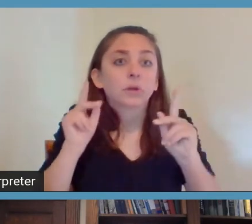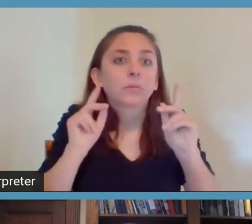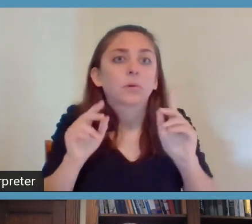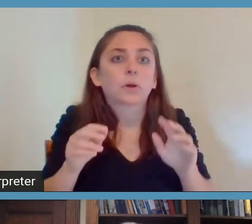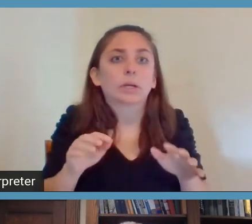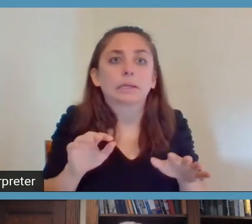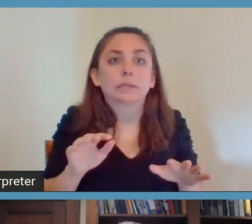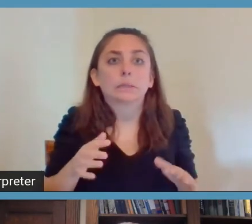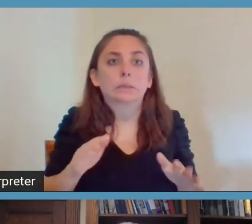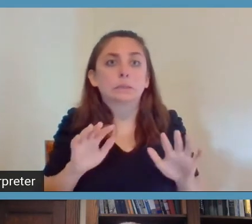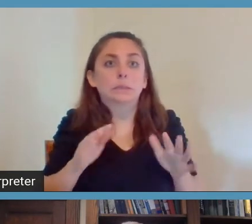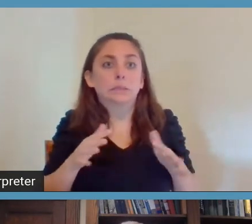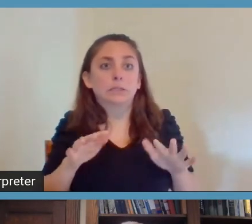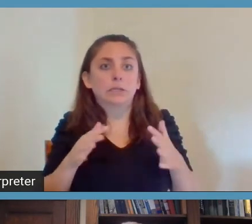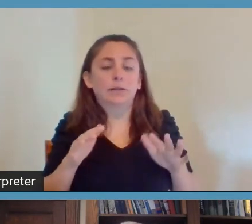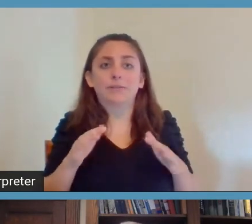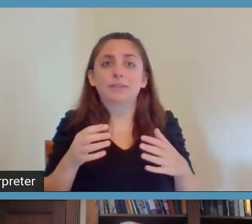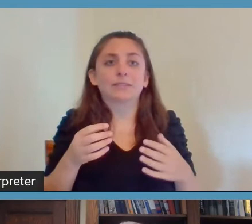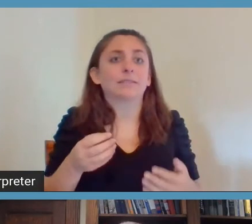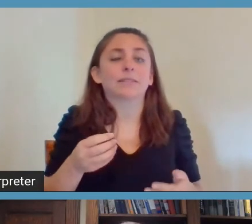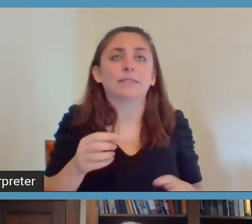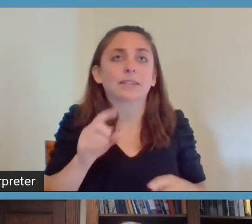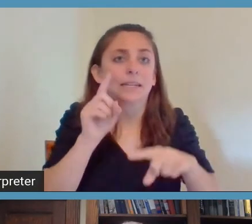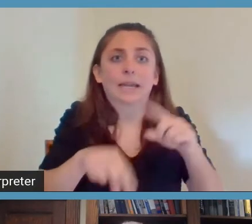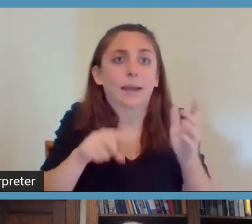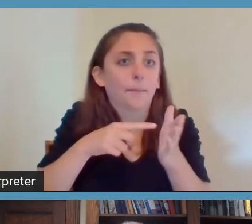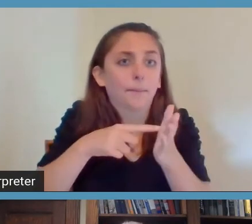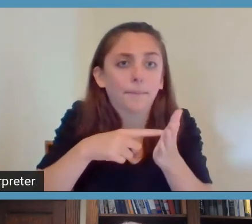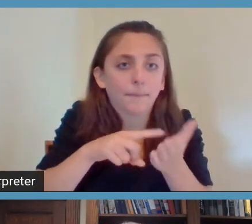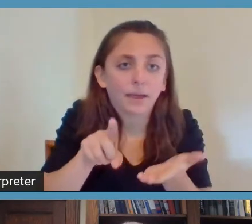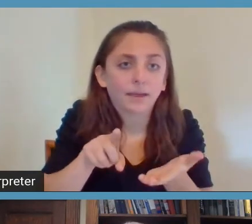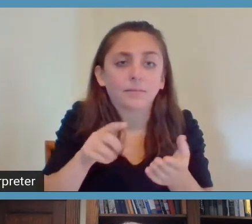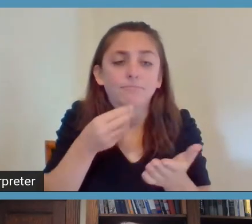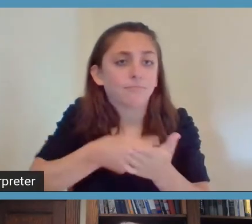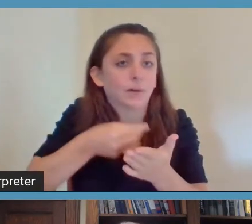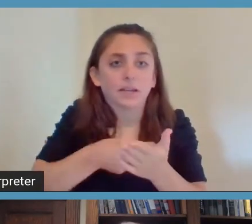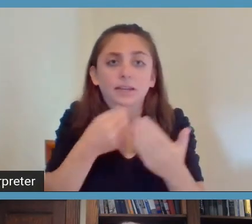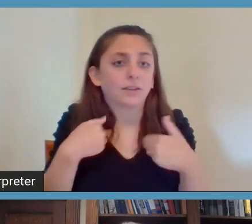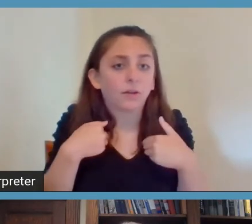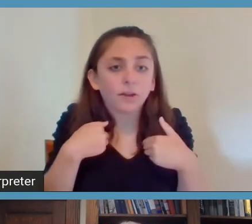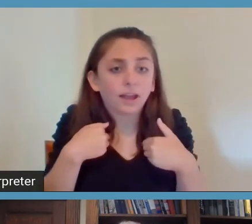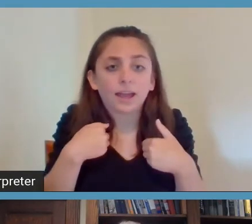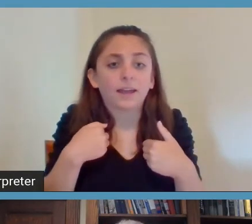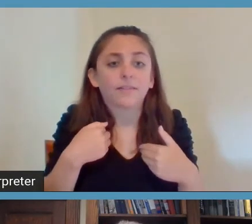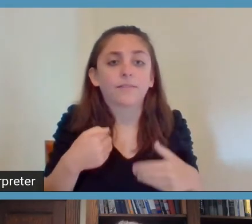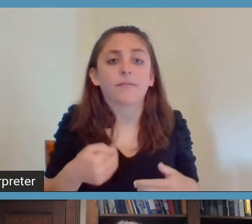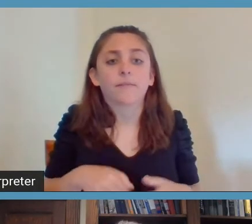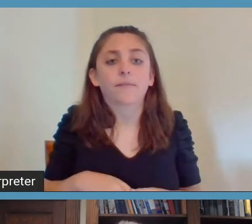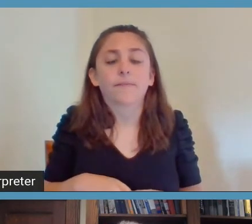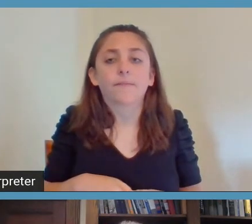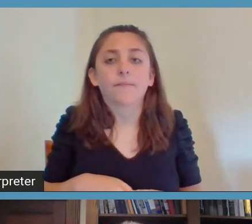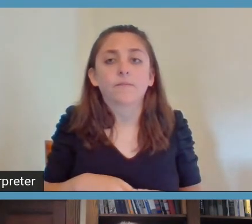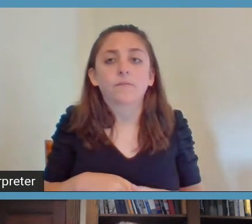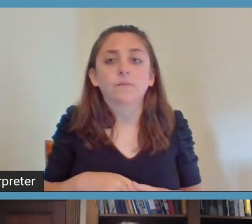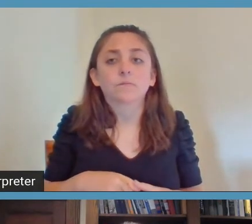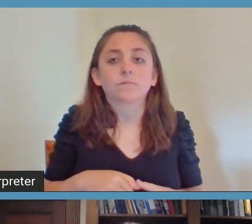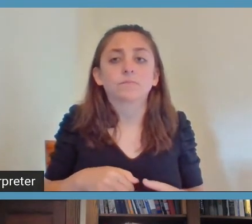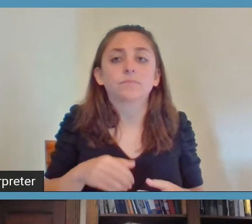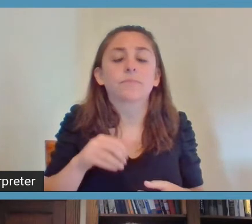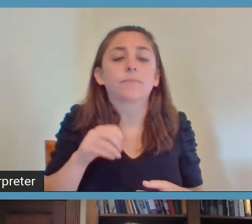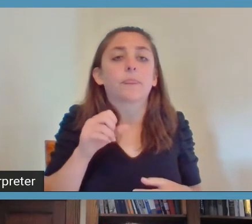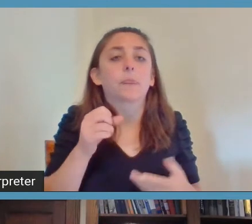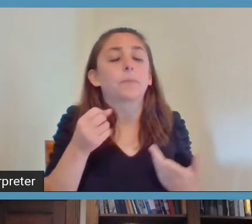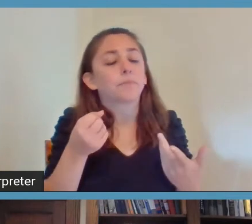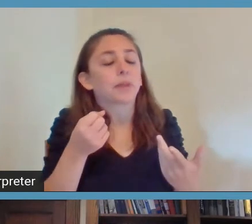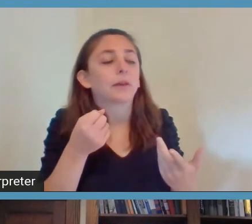just can't afford $1,000. I mean, some of that must be like in kind, right? That's staff time and whatever. That's out of pocket cost for you.